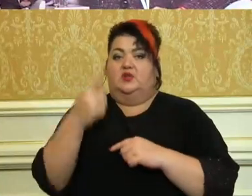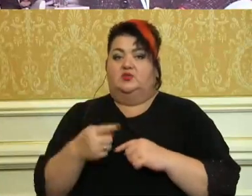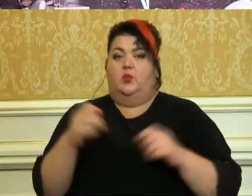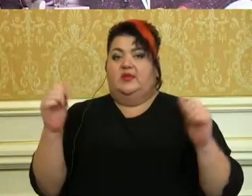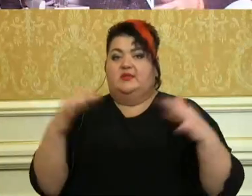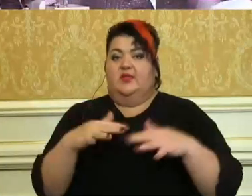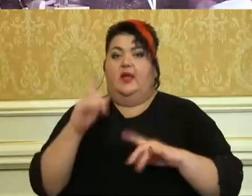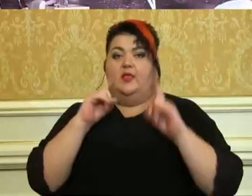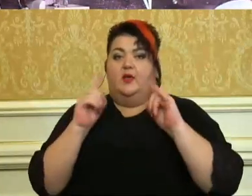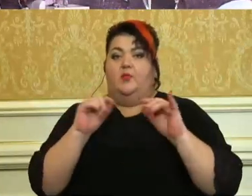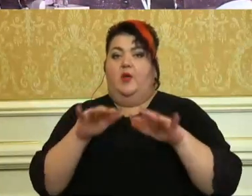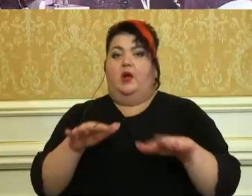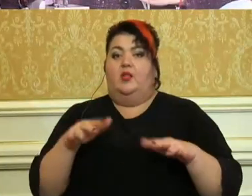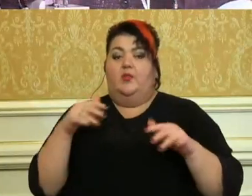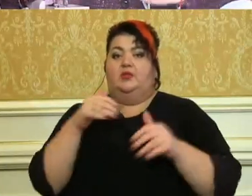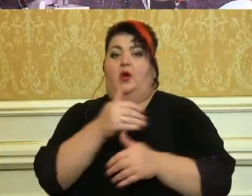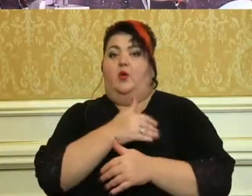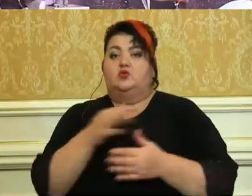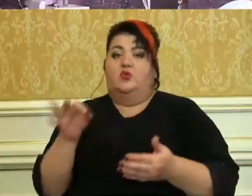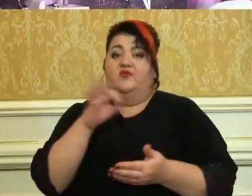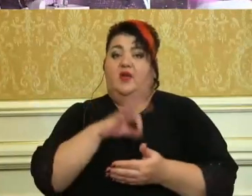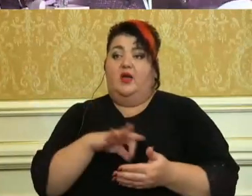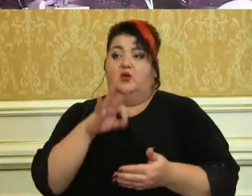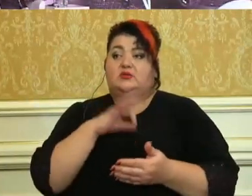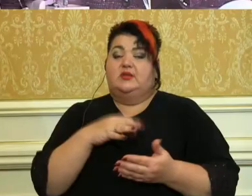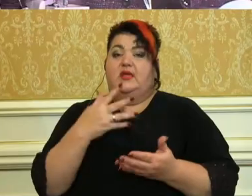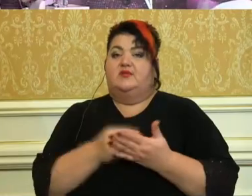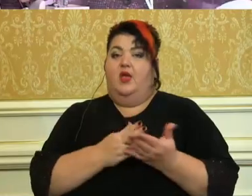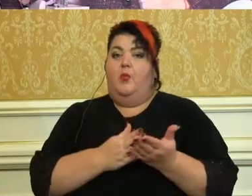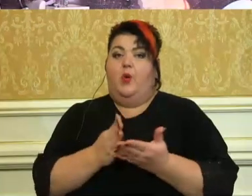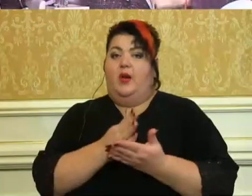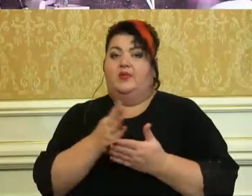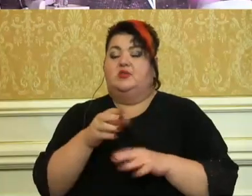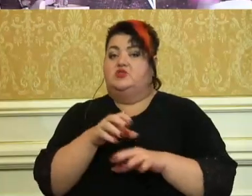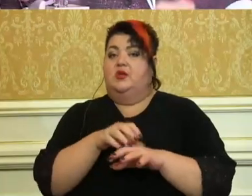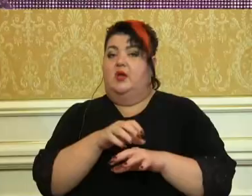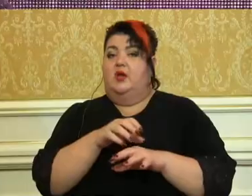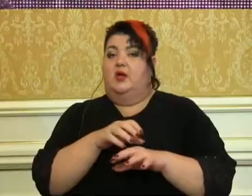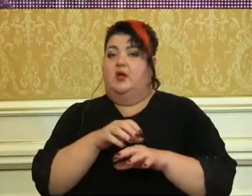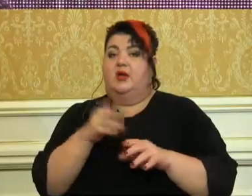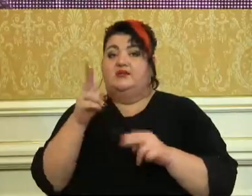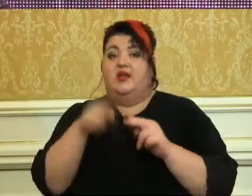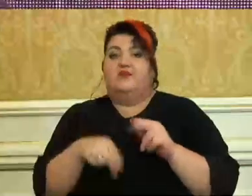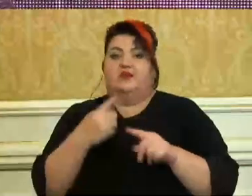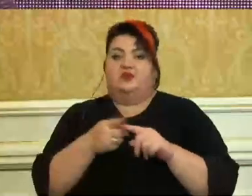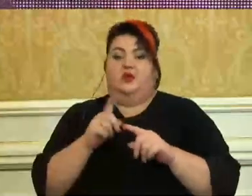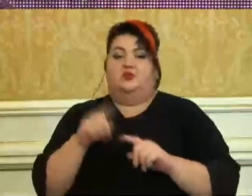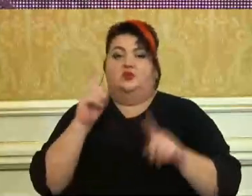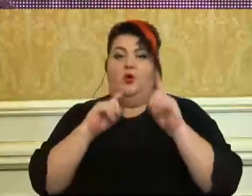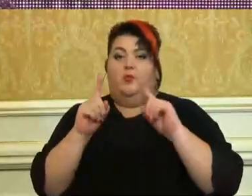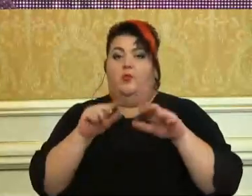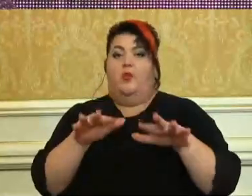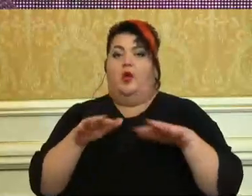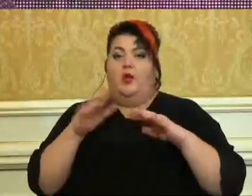us and they will come for the next parliament. And I would like to use my political capital for